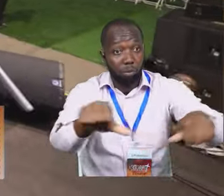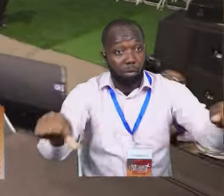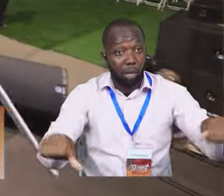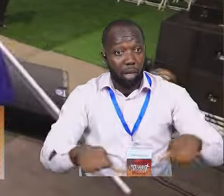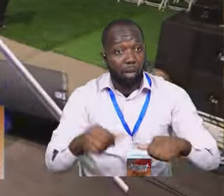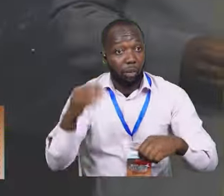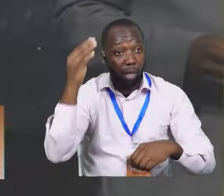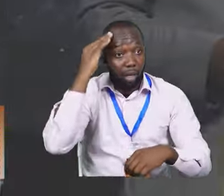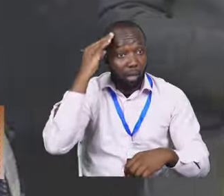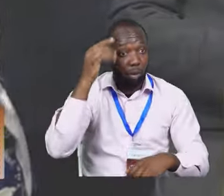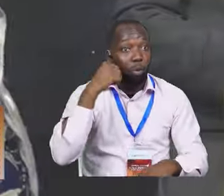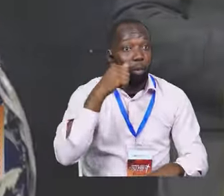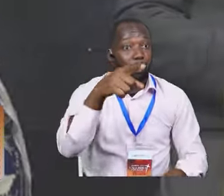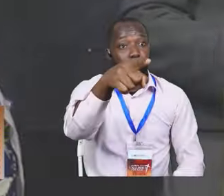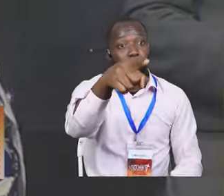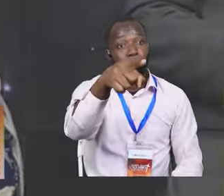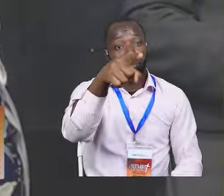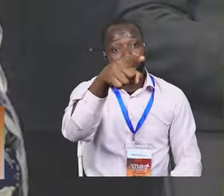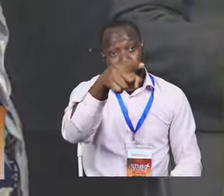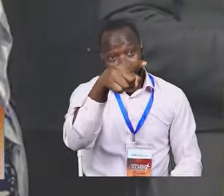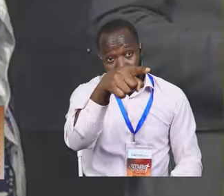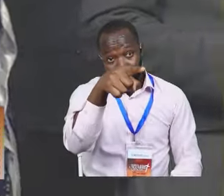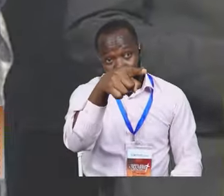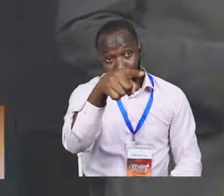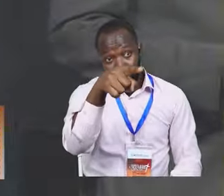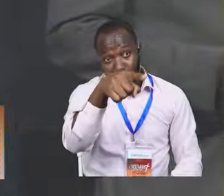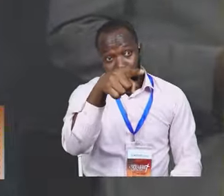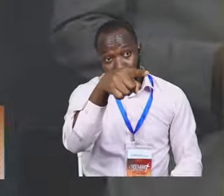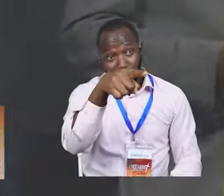is the woman. This is the woman.